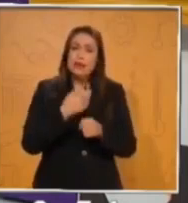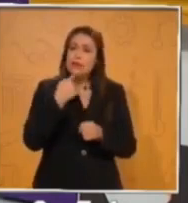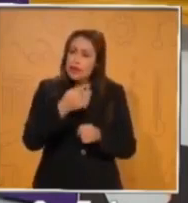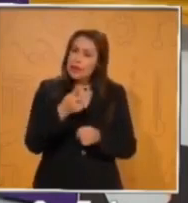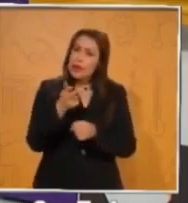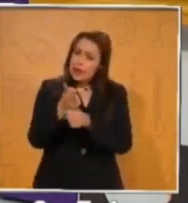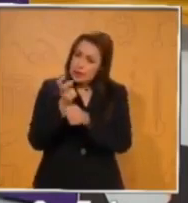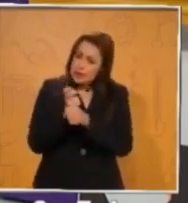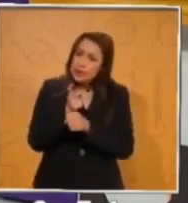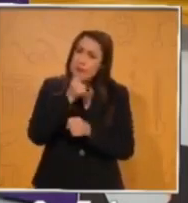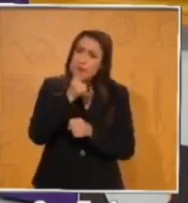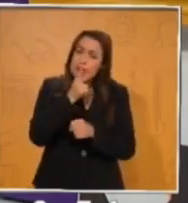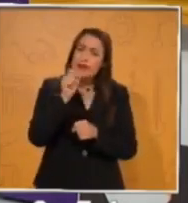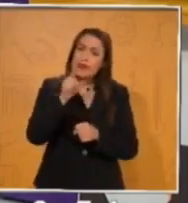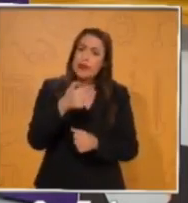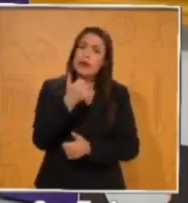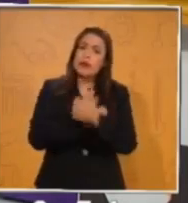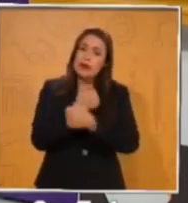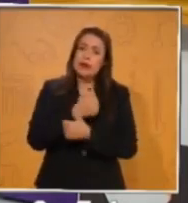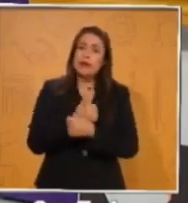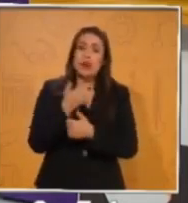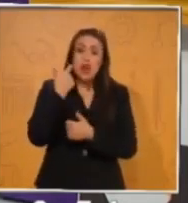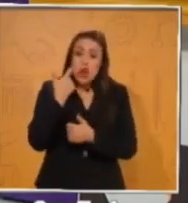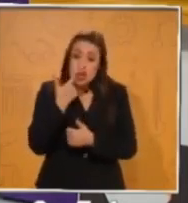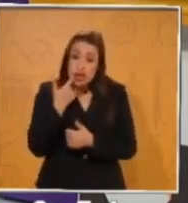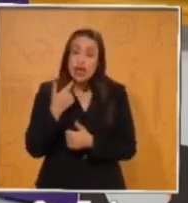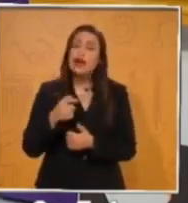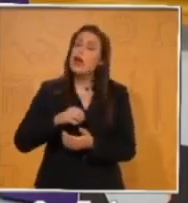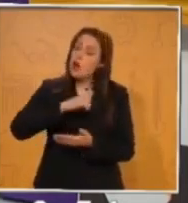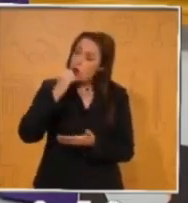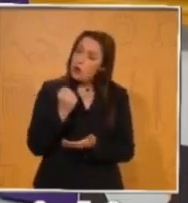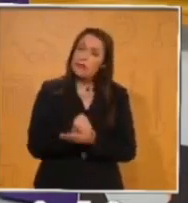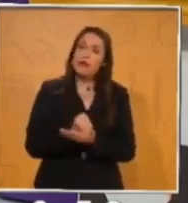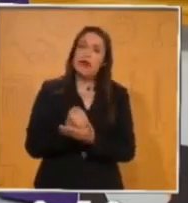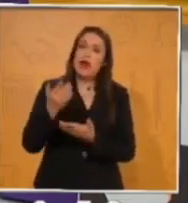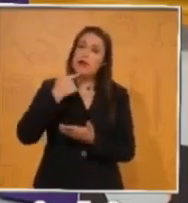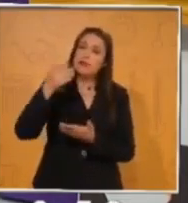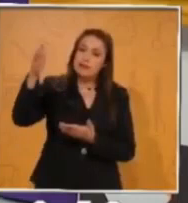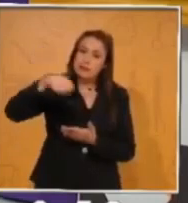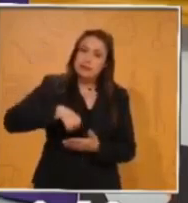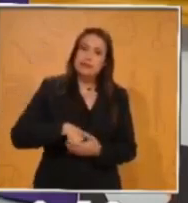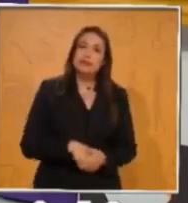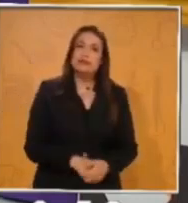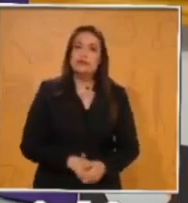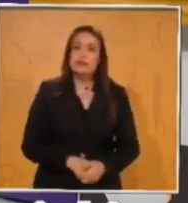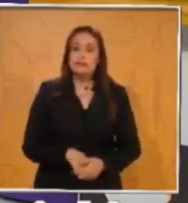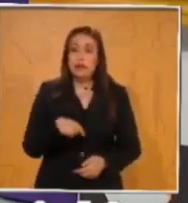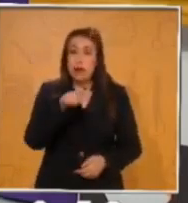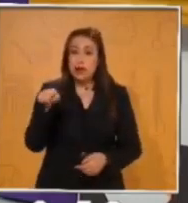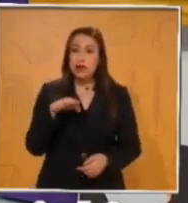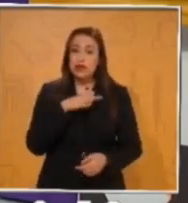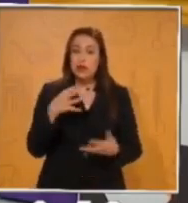participate, obligate, force your father to play Robert.